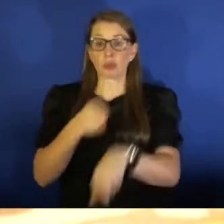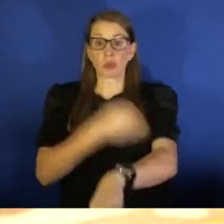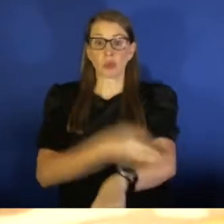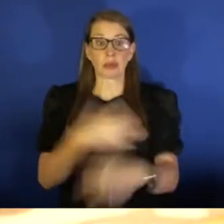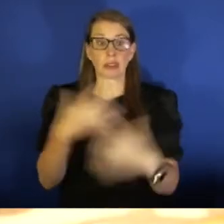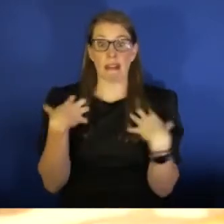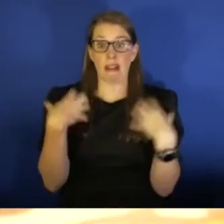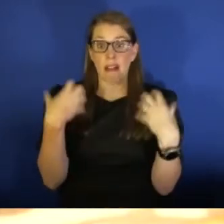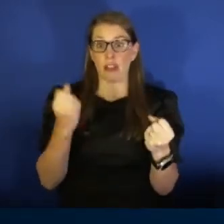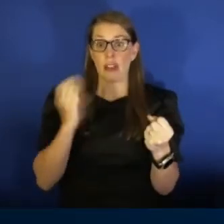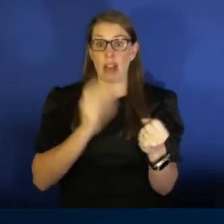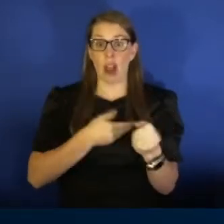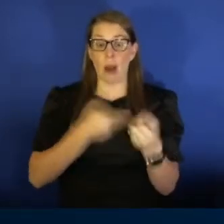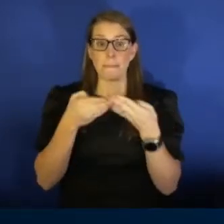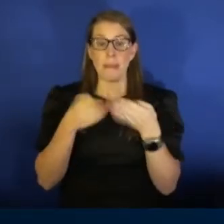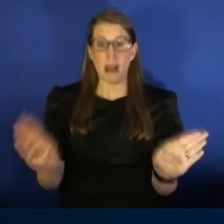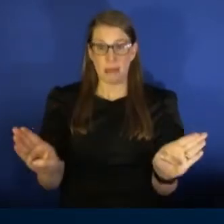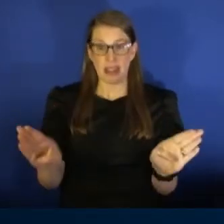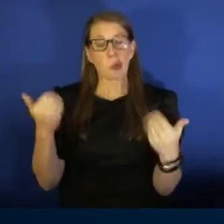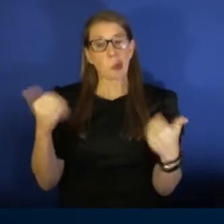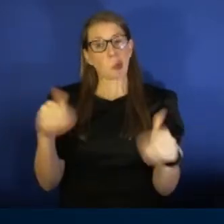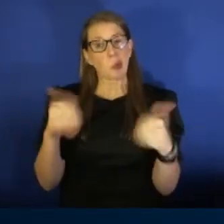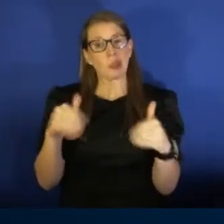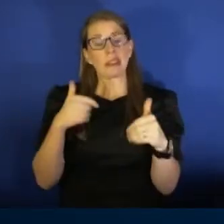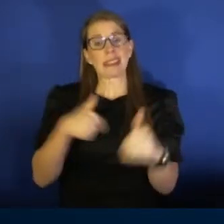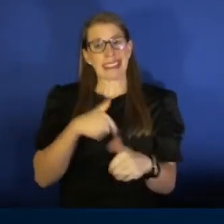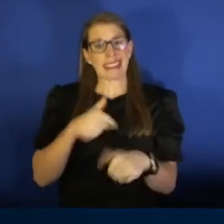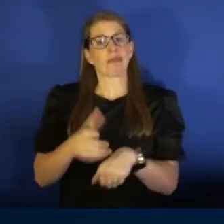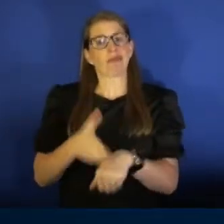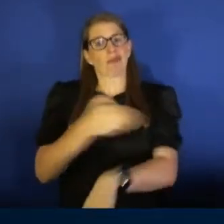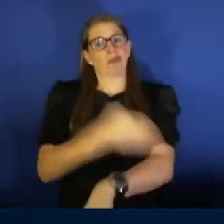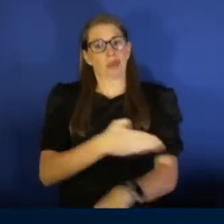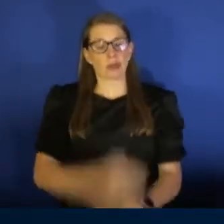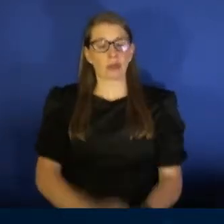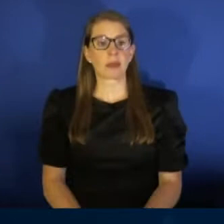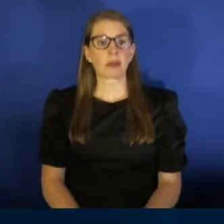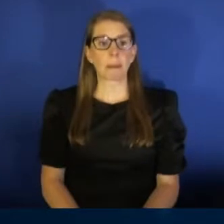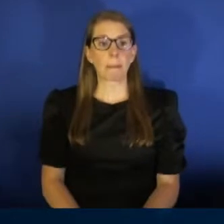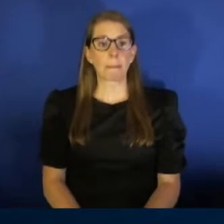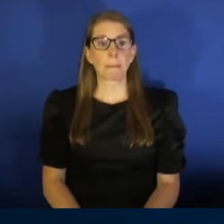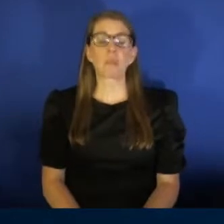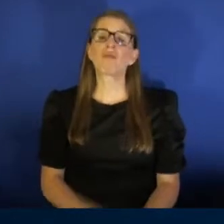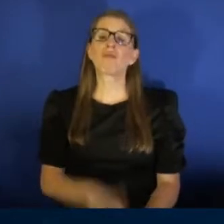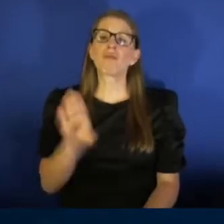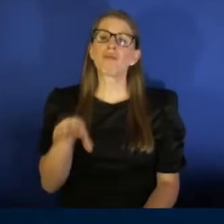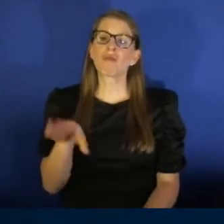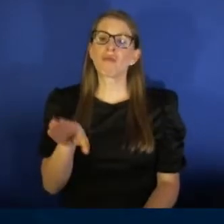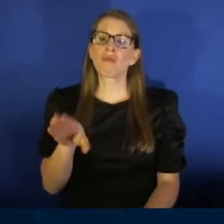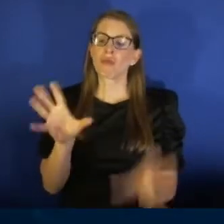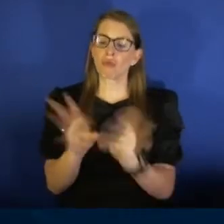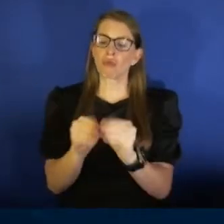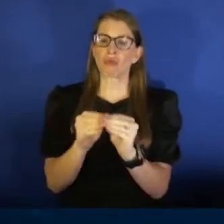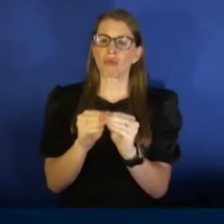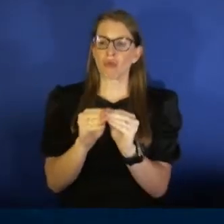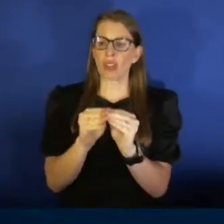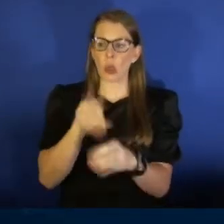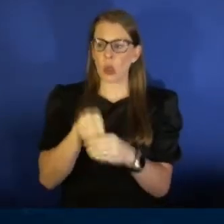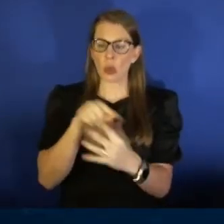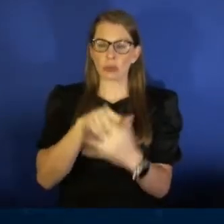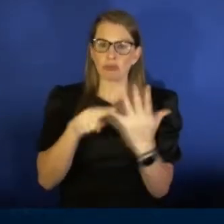public. So Dr. Jensen, take us behind the scenes a little bit. What will this conference cover the next few days? Anything